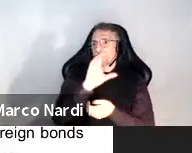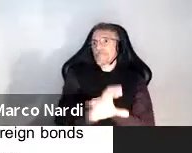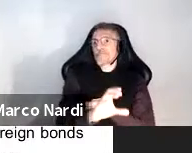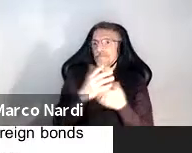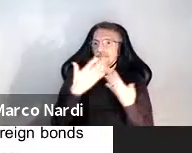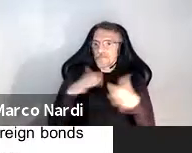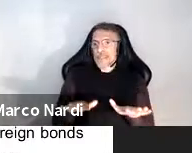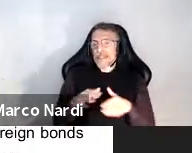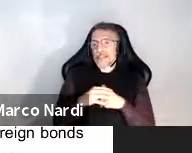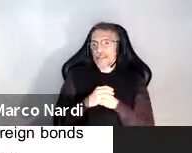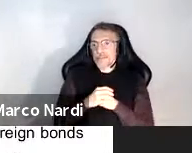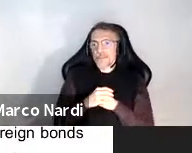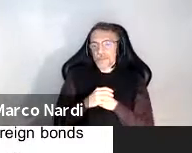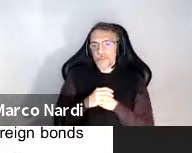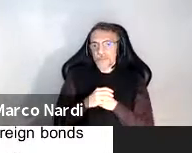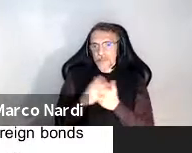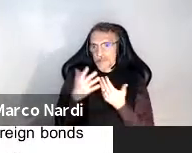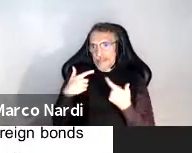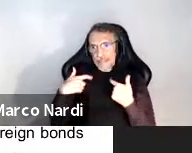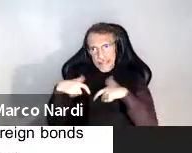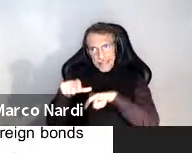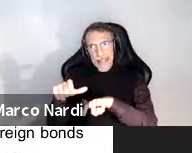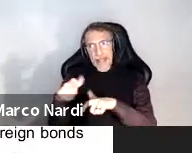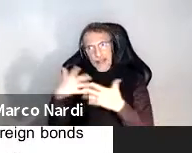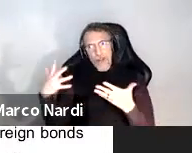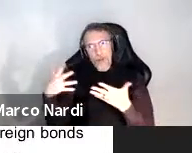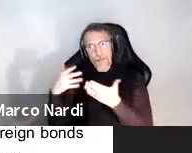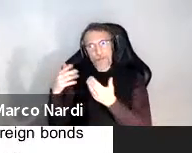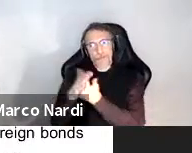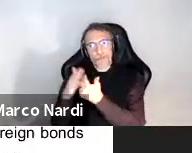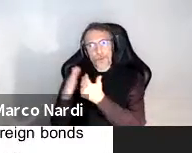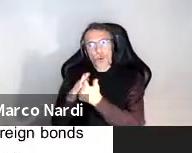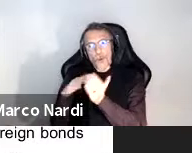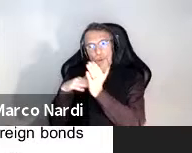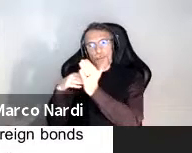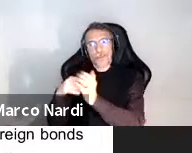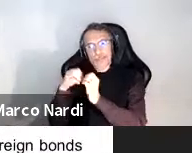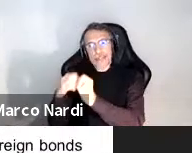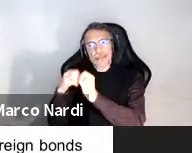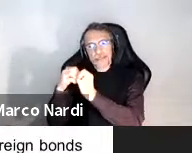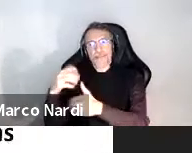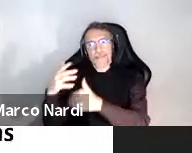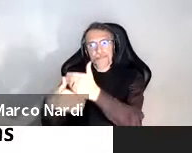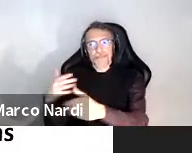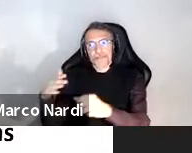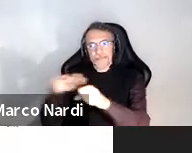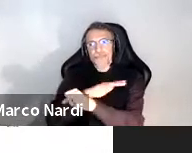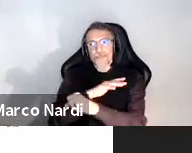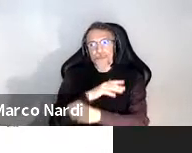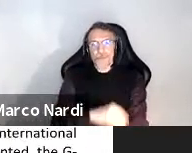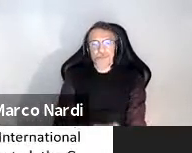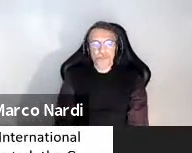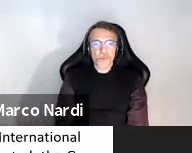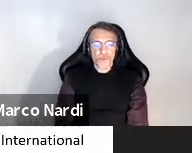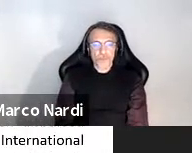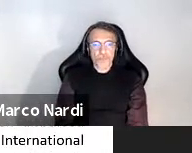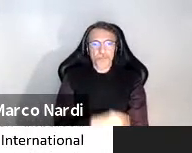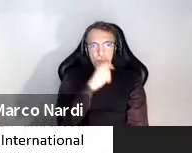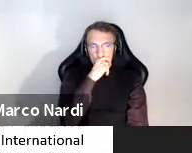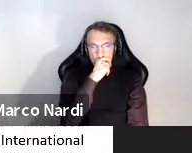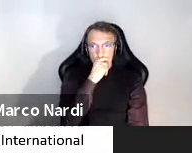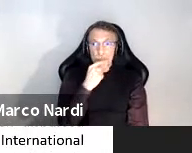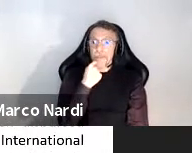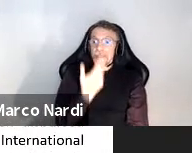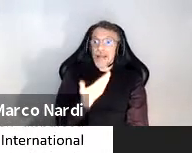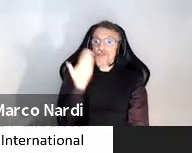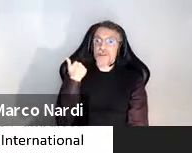fruition, which means that there are still a lot more to be done. As I mentioned earlier,